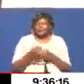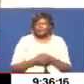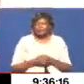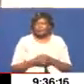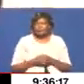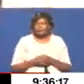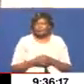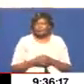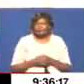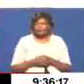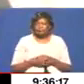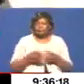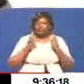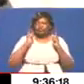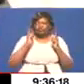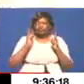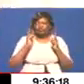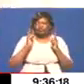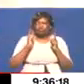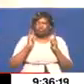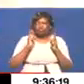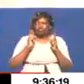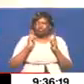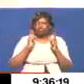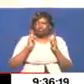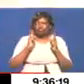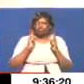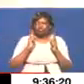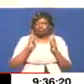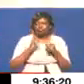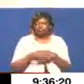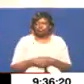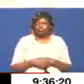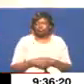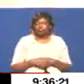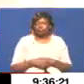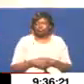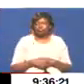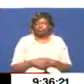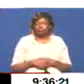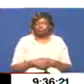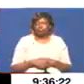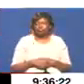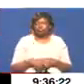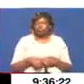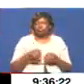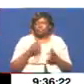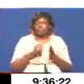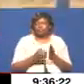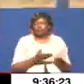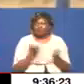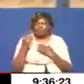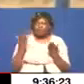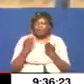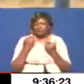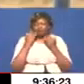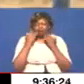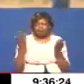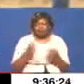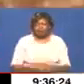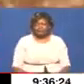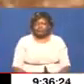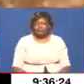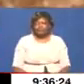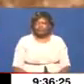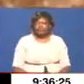trucks. I cannot tell you who they are taking. Where is that maize going? There has been high demand